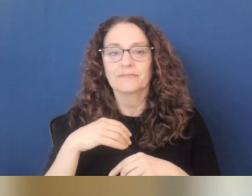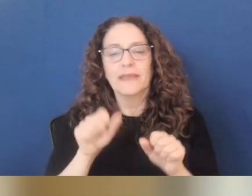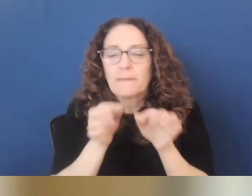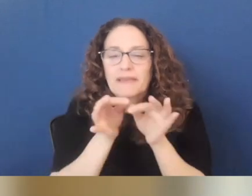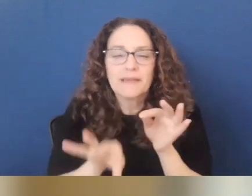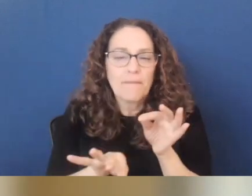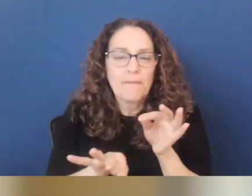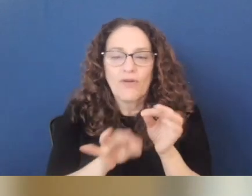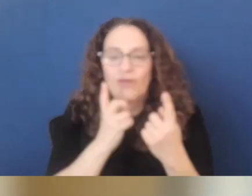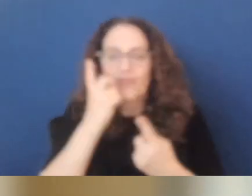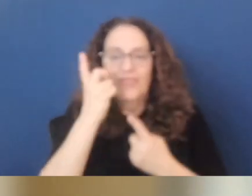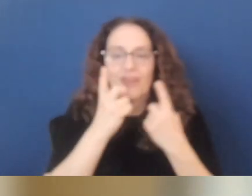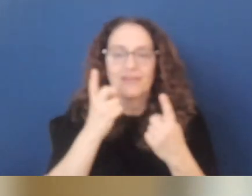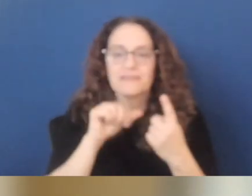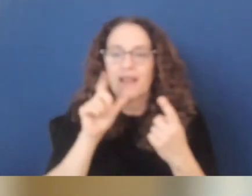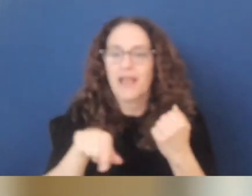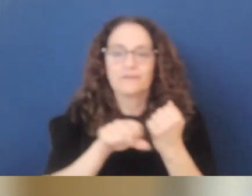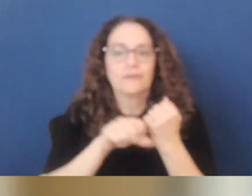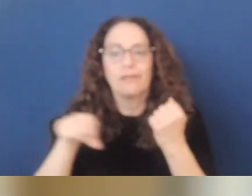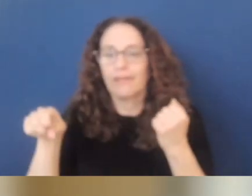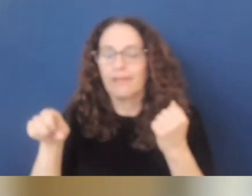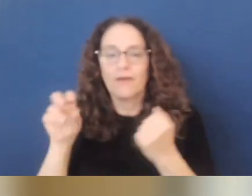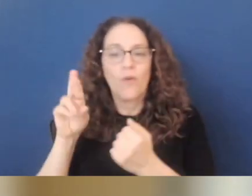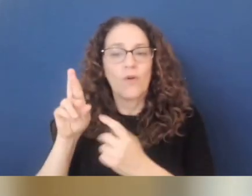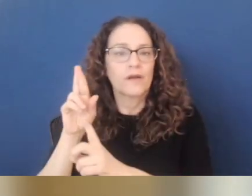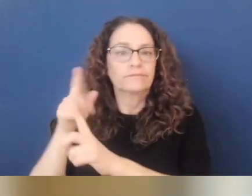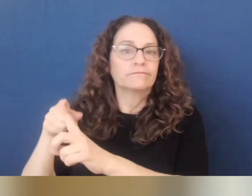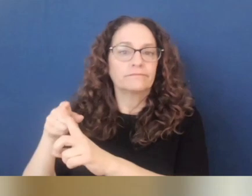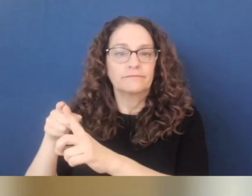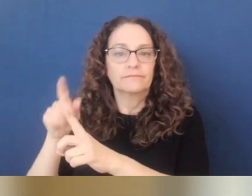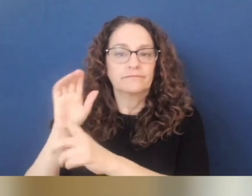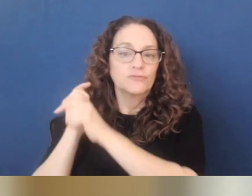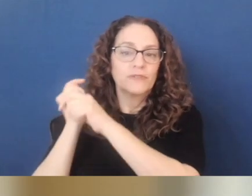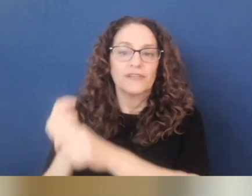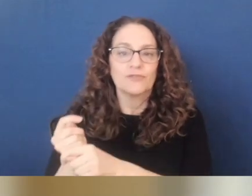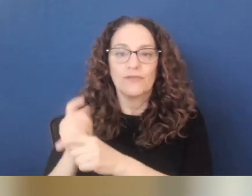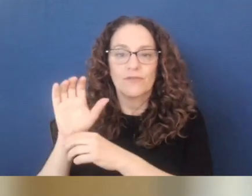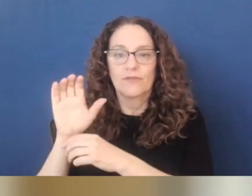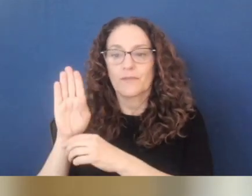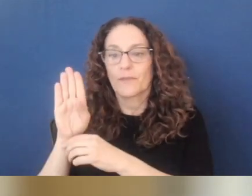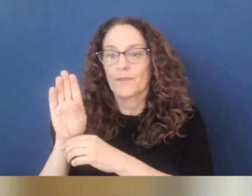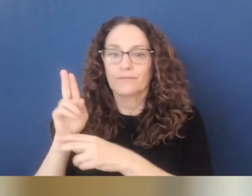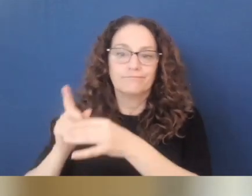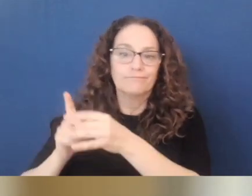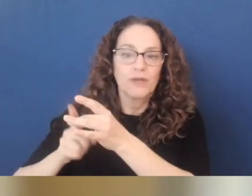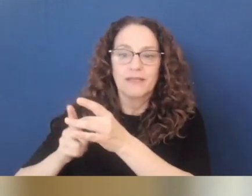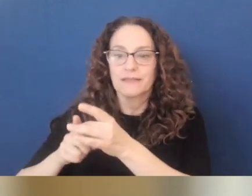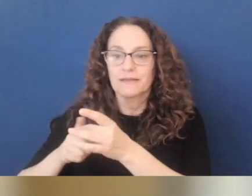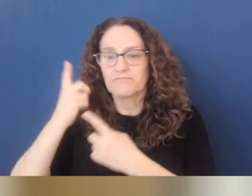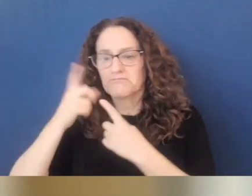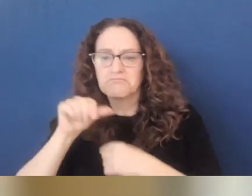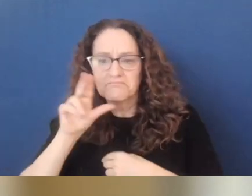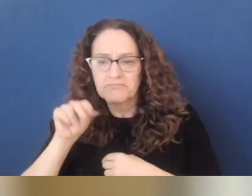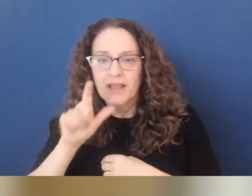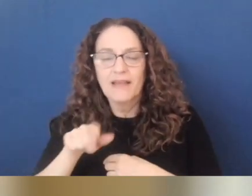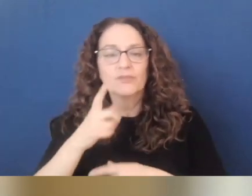classic things. Just give yourself a few alternatives so that you know you're not stuck in the pattern. And then when you reflect on the